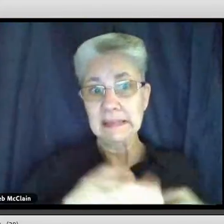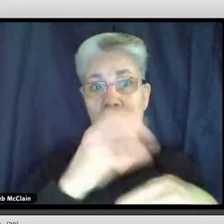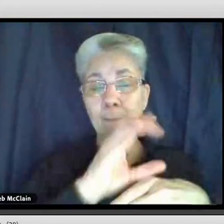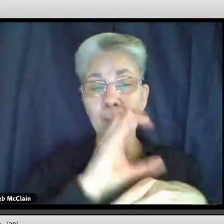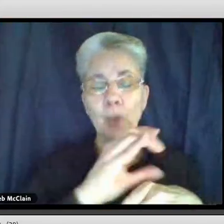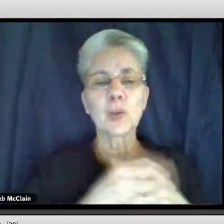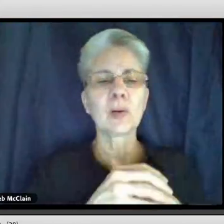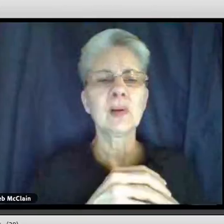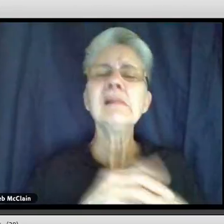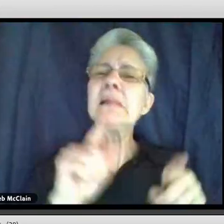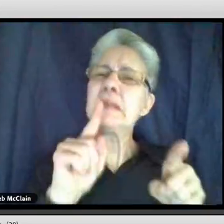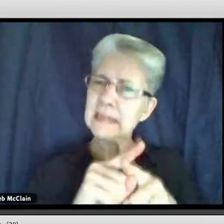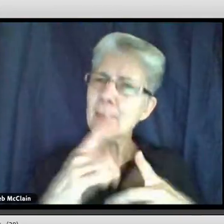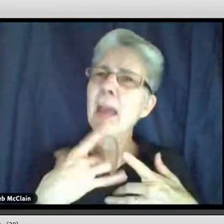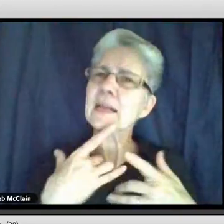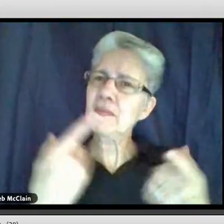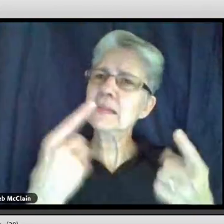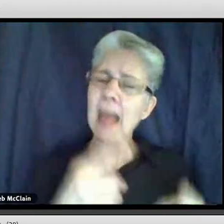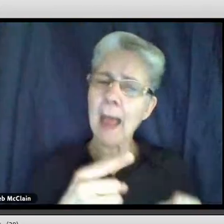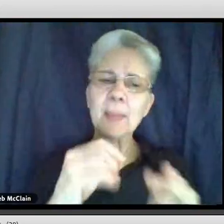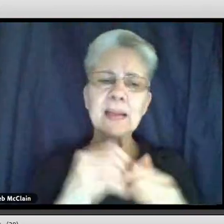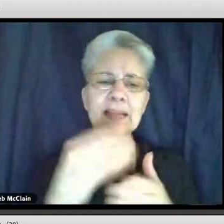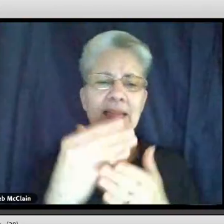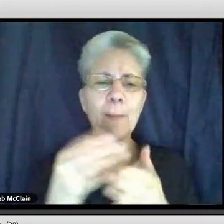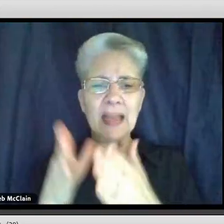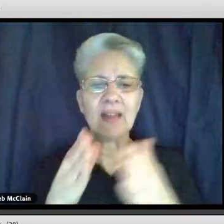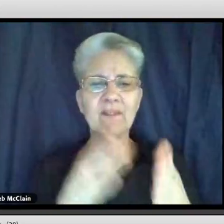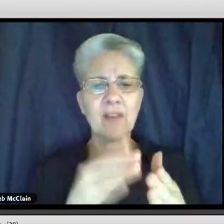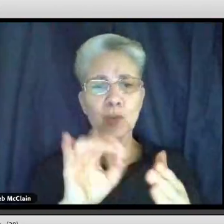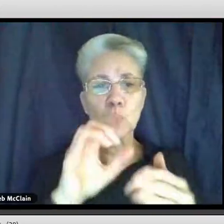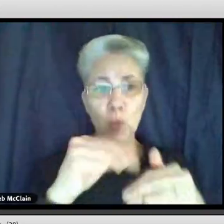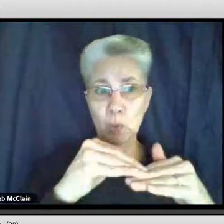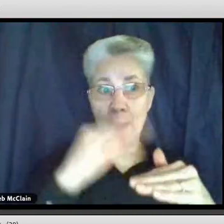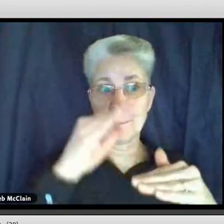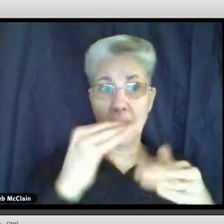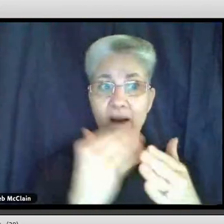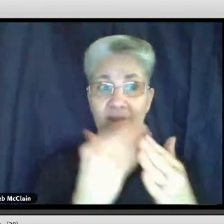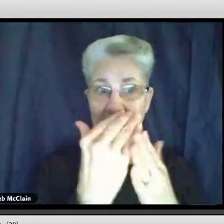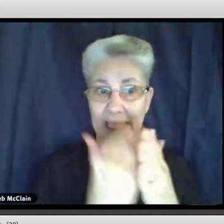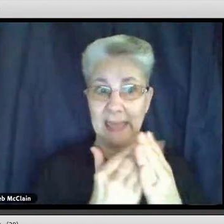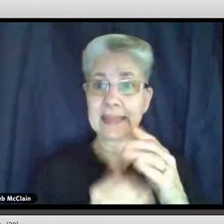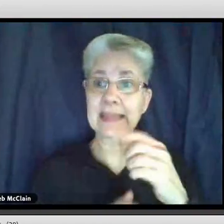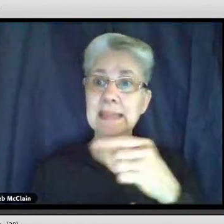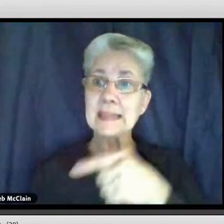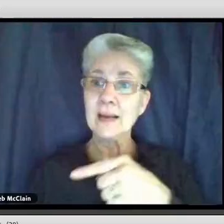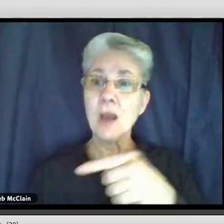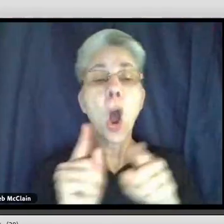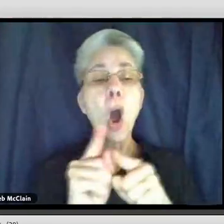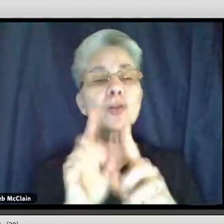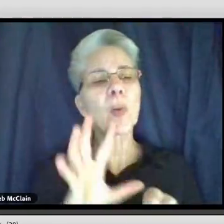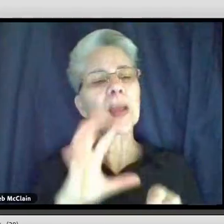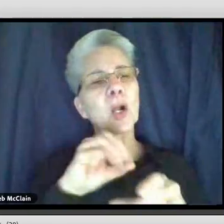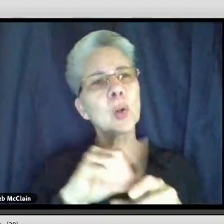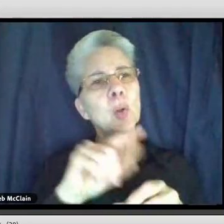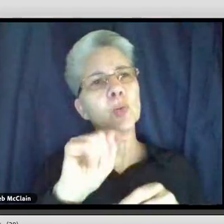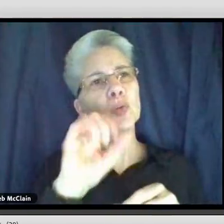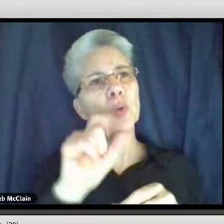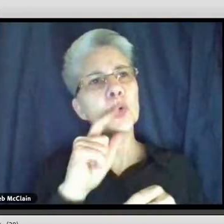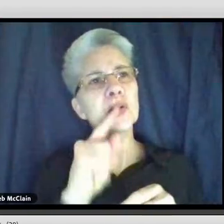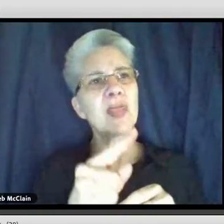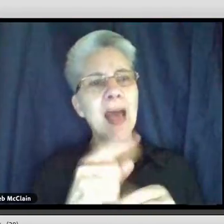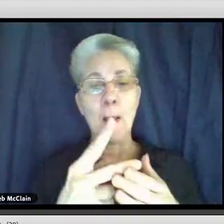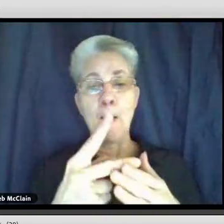same activities as some of the individual tools that I listed above. However, it also includes tools that do pre-imaging